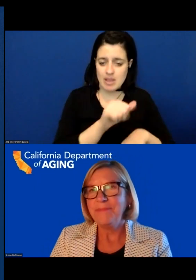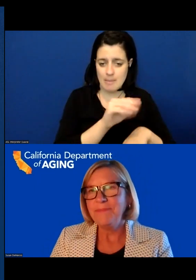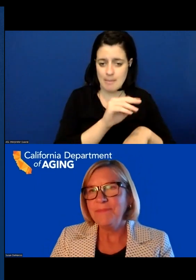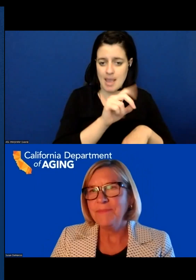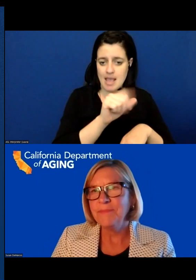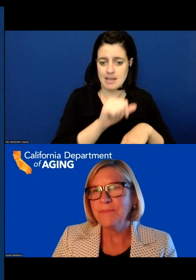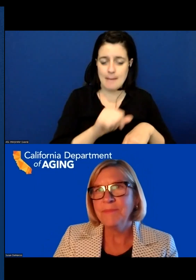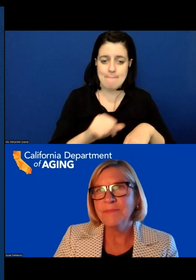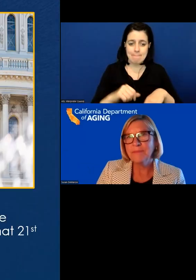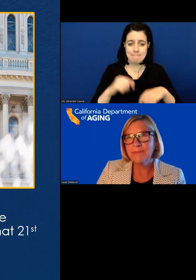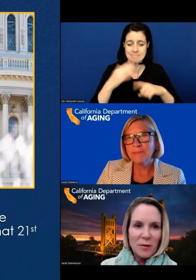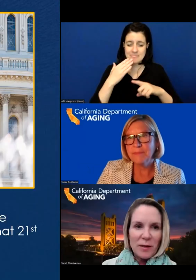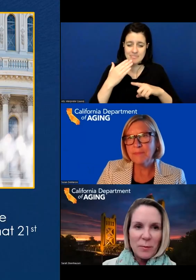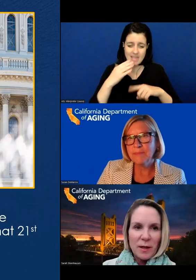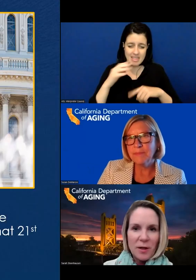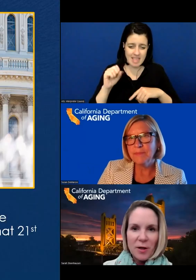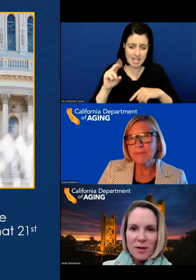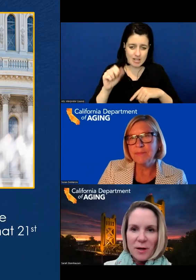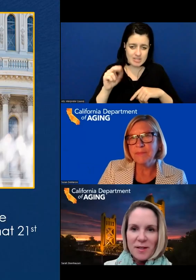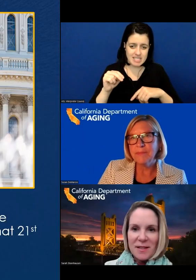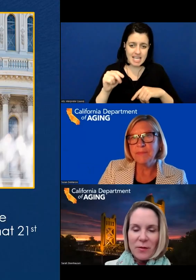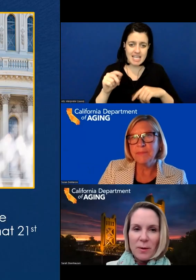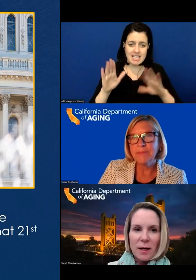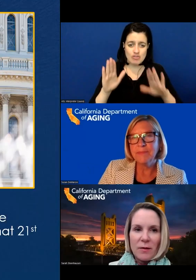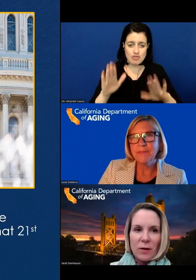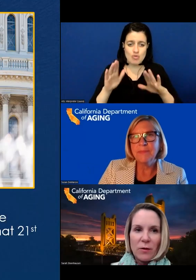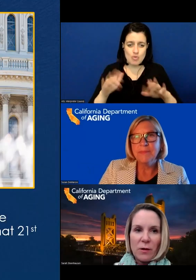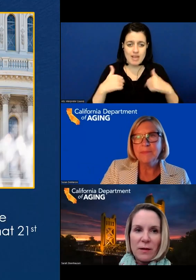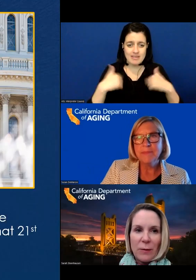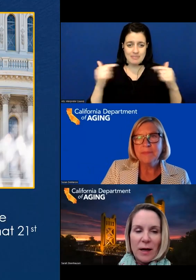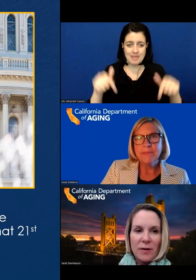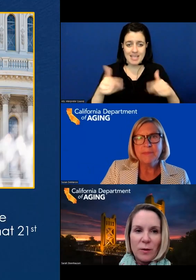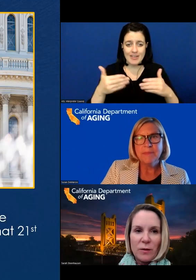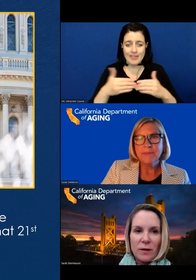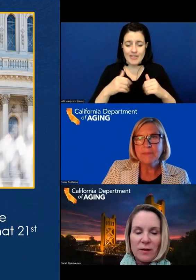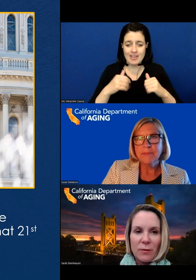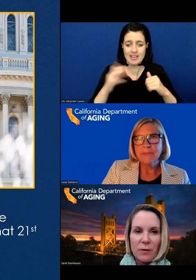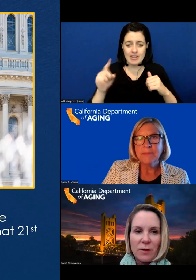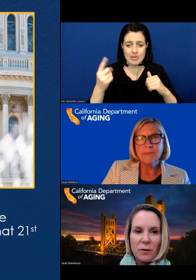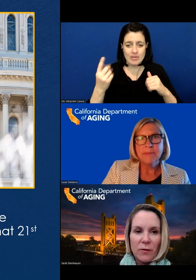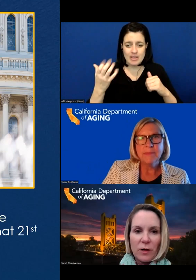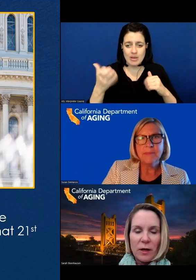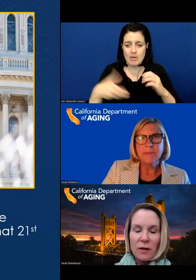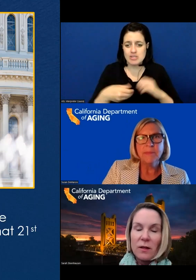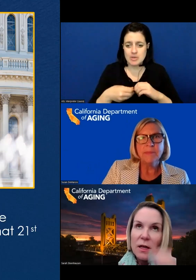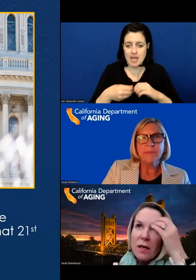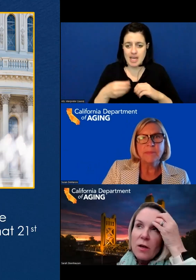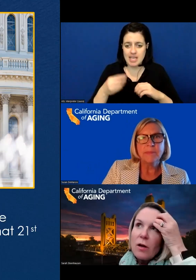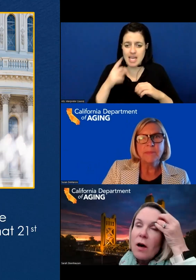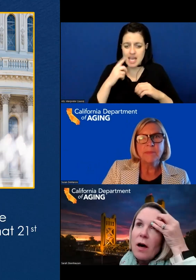Thank you, Susan. It's great to be here and great to see everybody. The only thing I would add to what you said, because I really think you covered it,